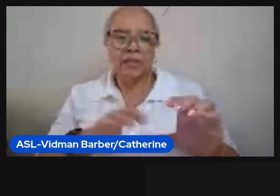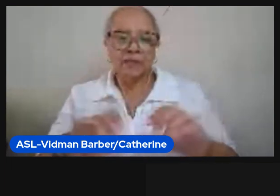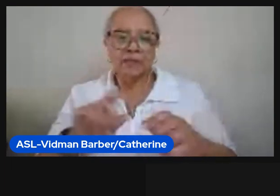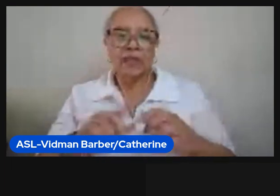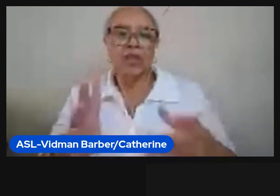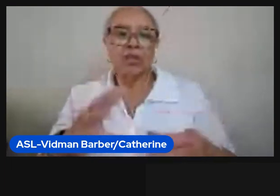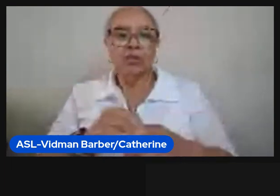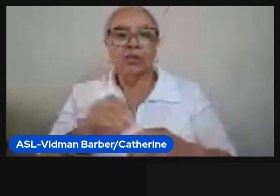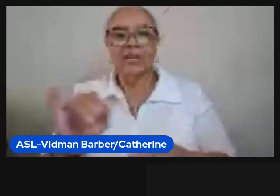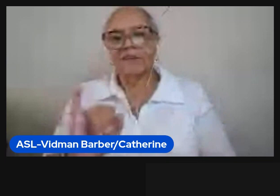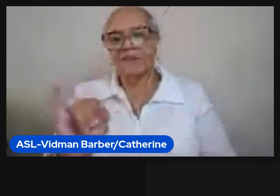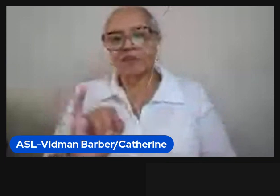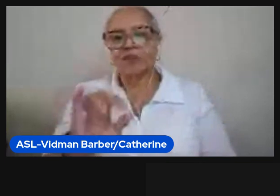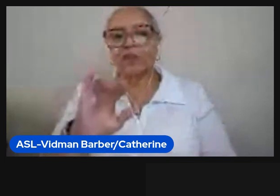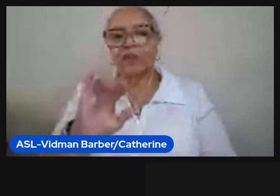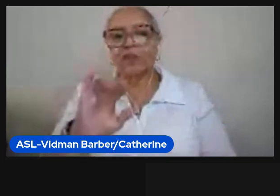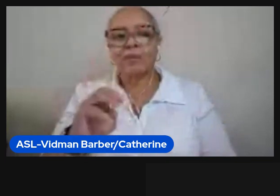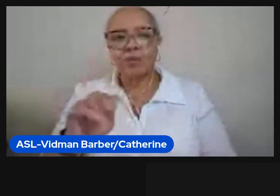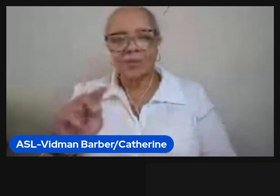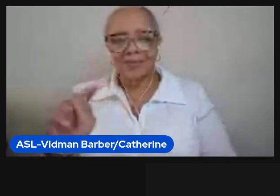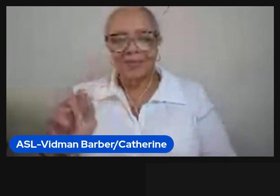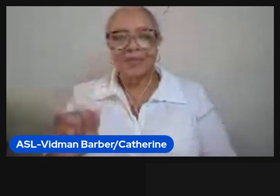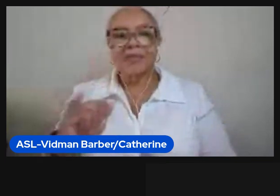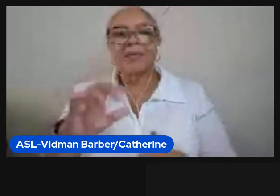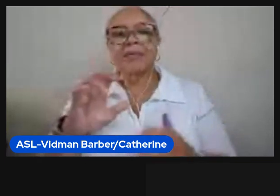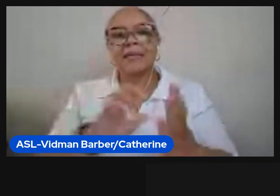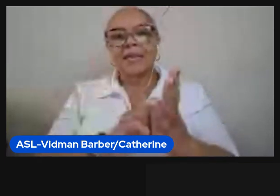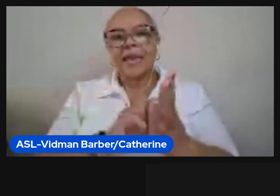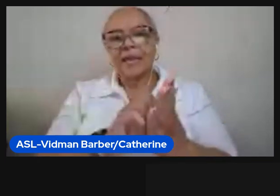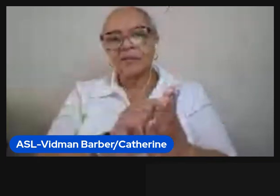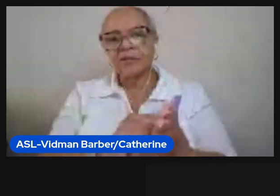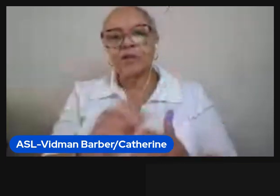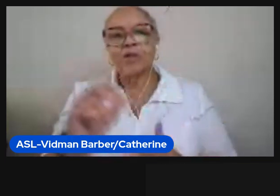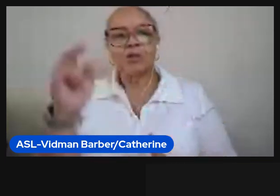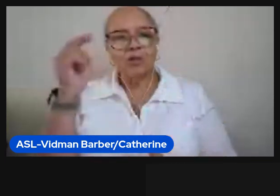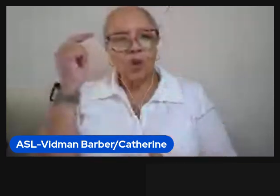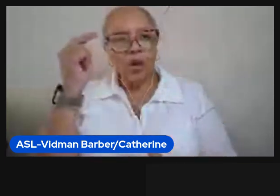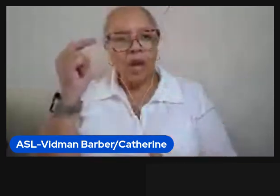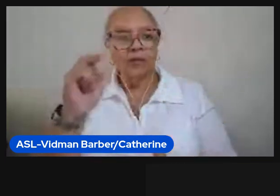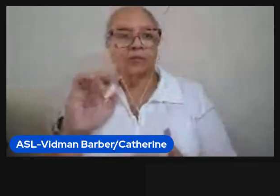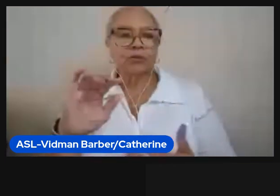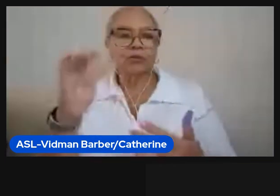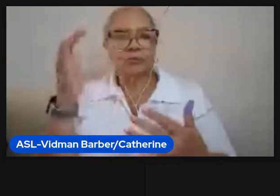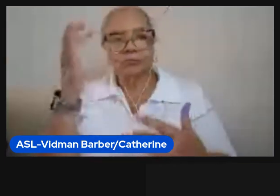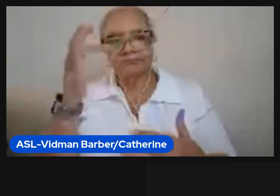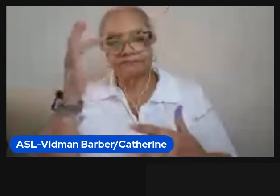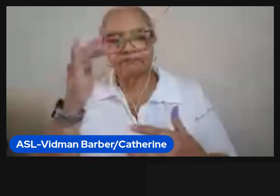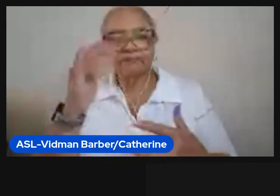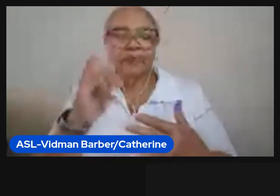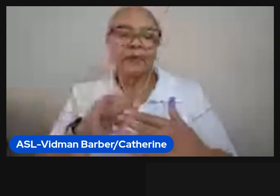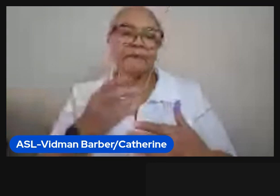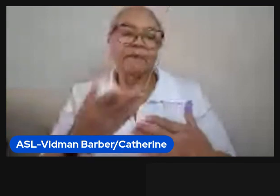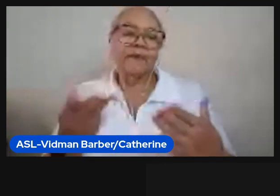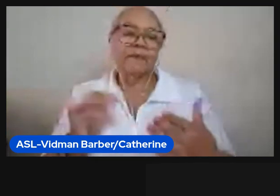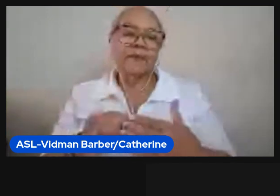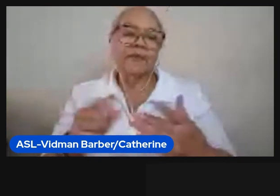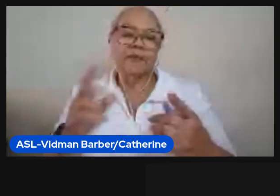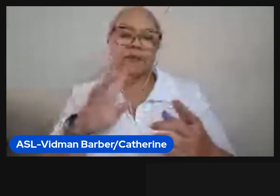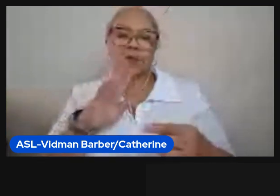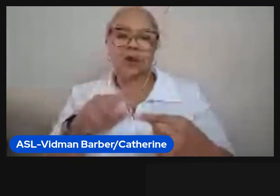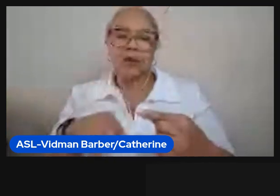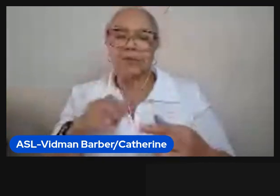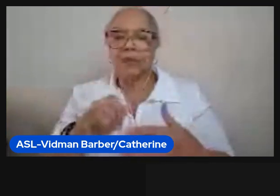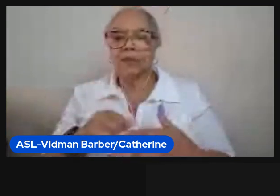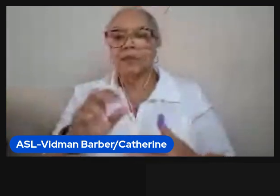and immunity, cancer, and neurological disorders, and one else that is talking about